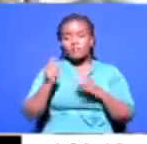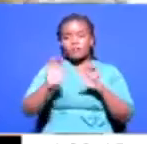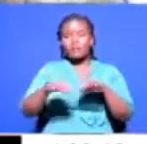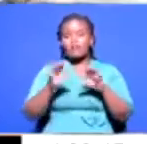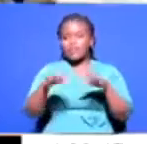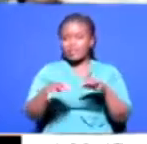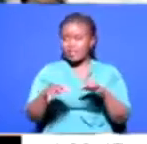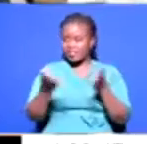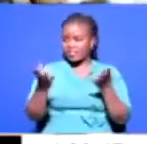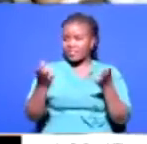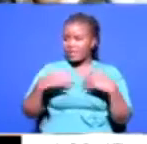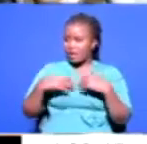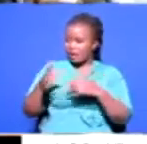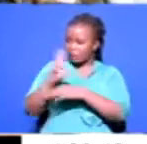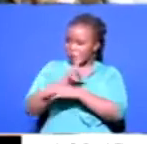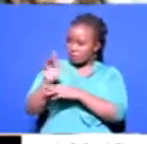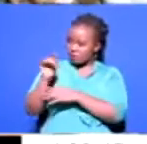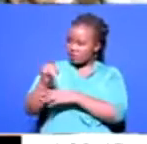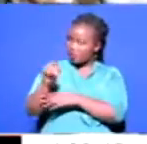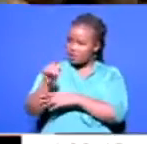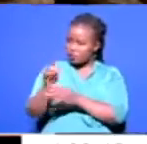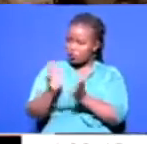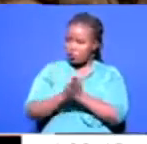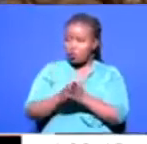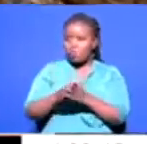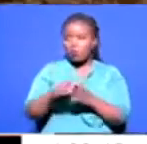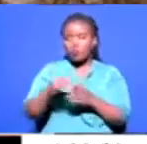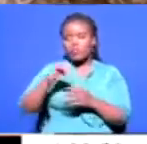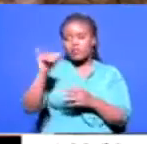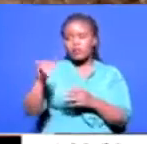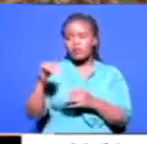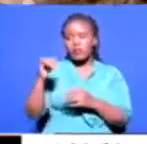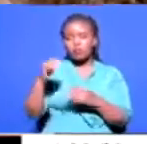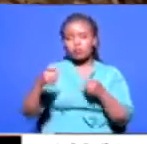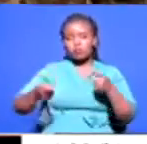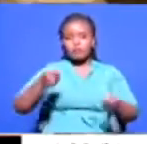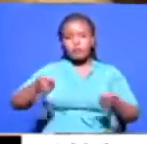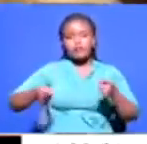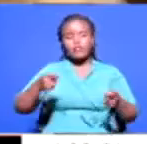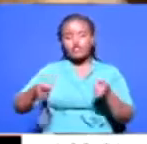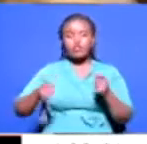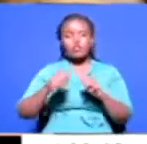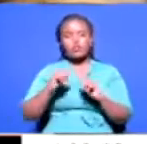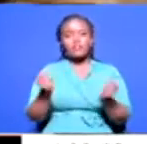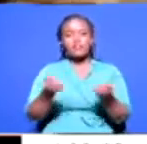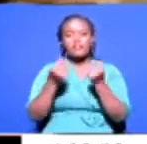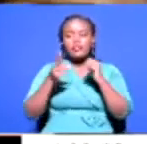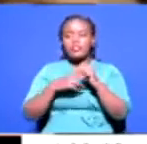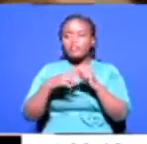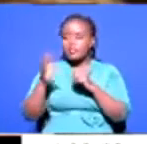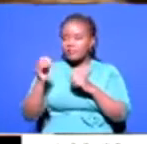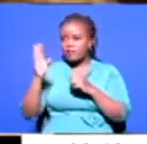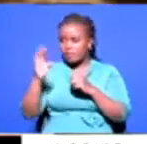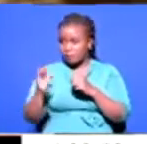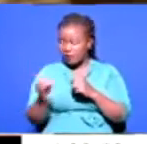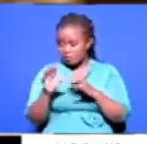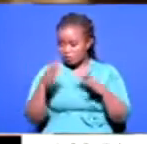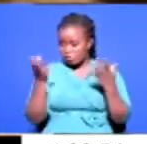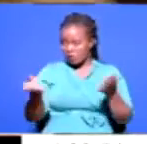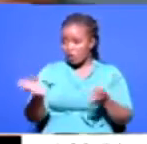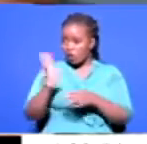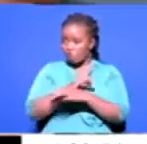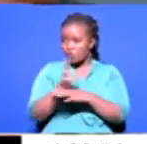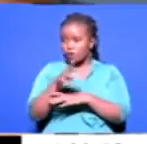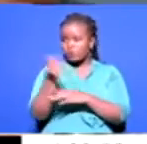demand with new biomass fuel GECOs that saves users at least 75% of fuel, all the while using biodegradable